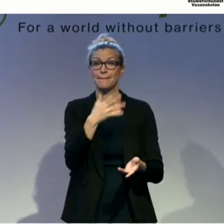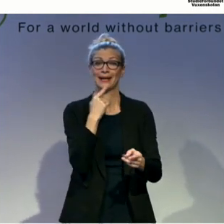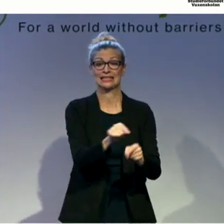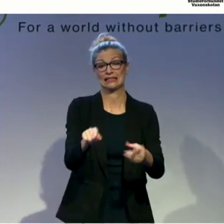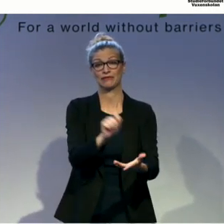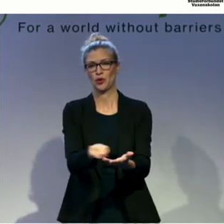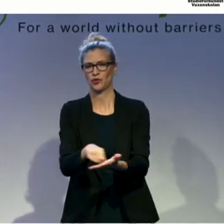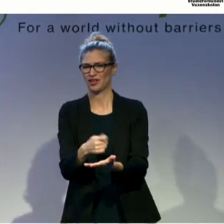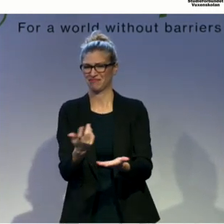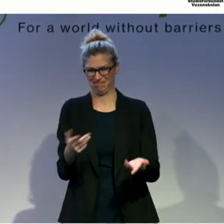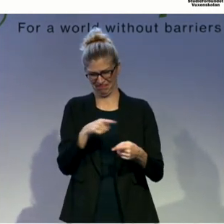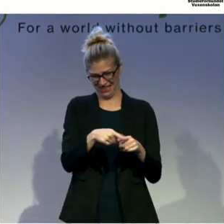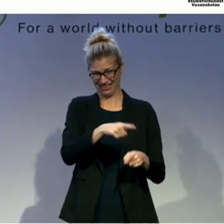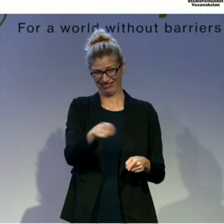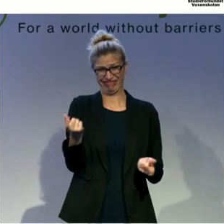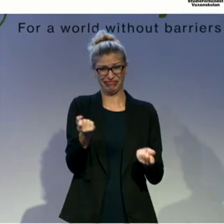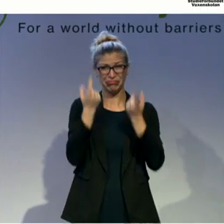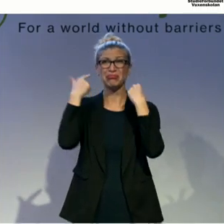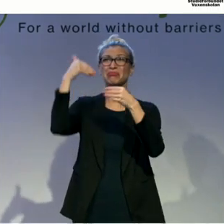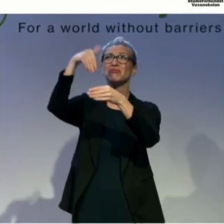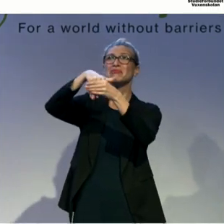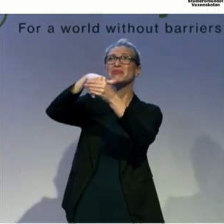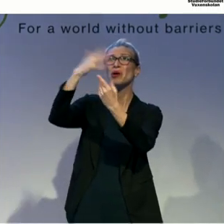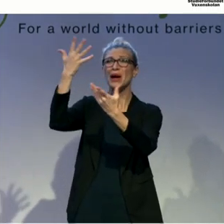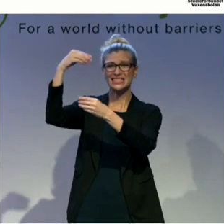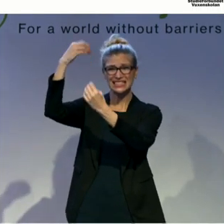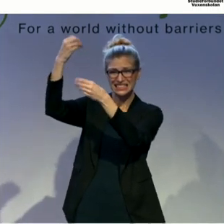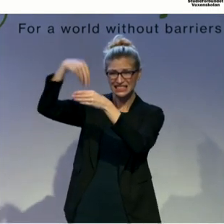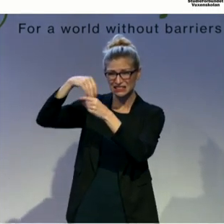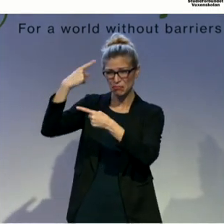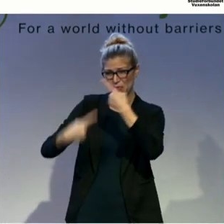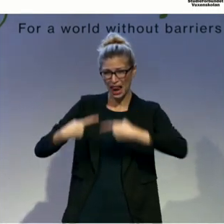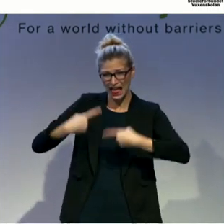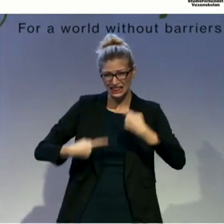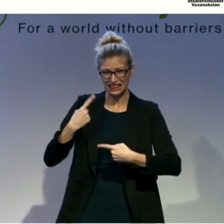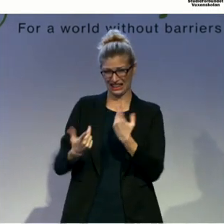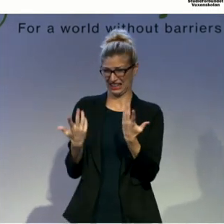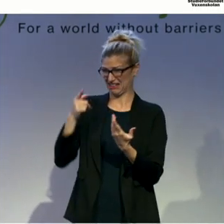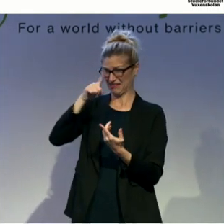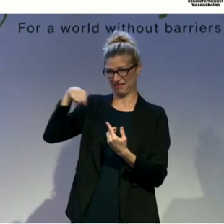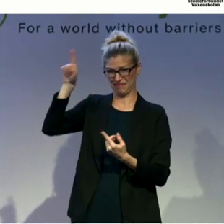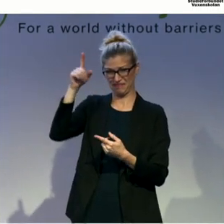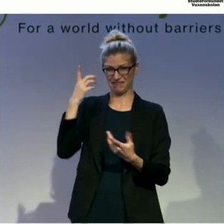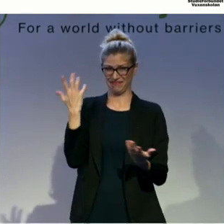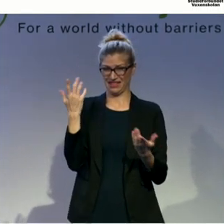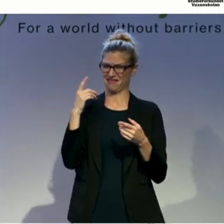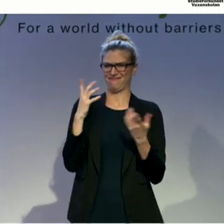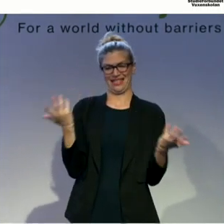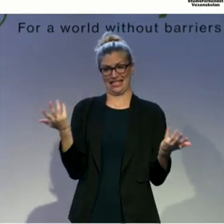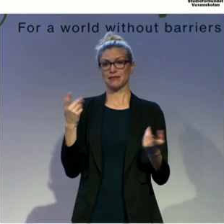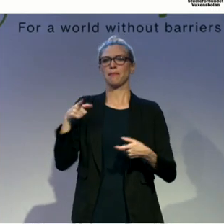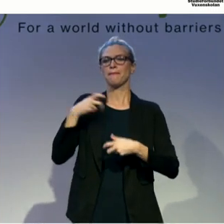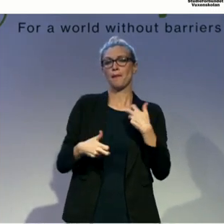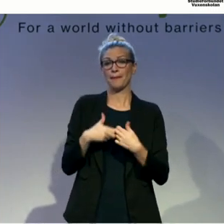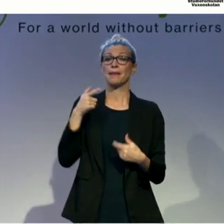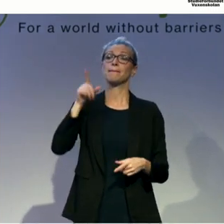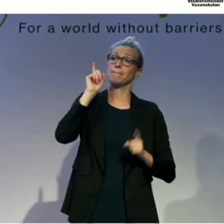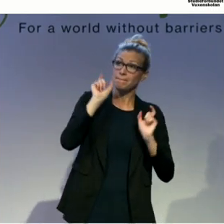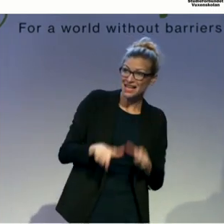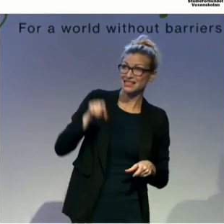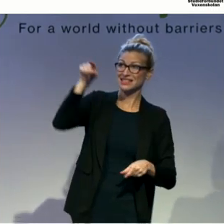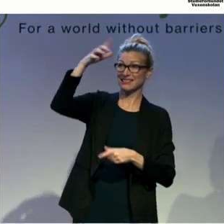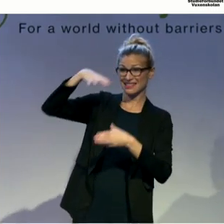about. The very politics had to be made accessible. Now, you remember the fundamentals of the